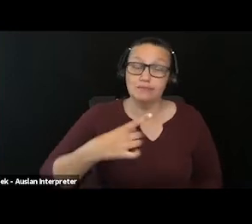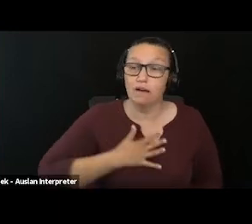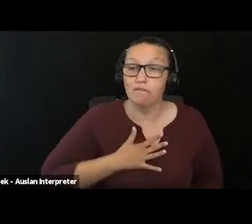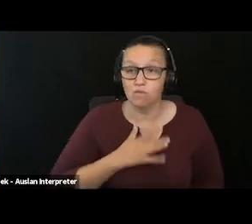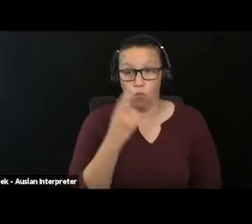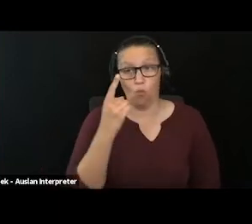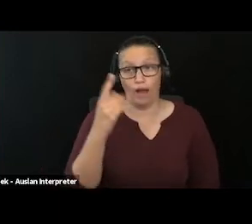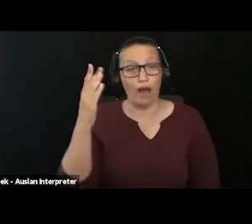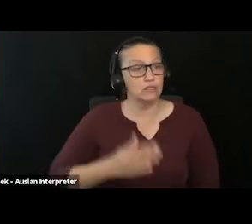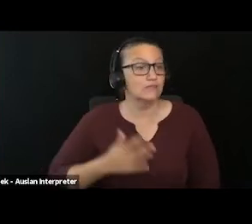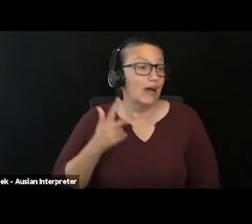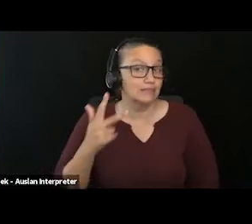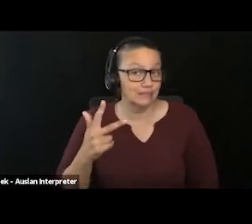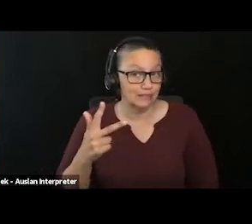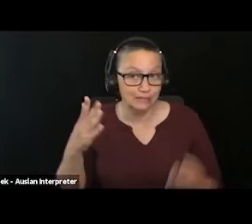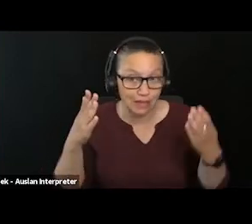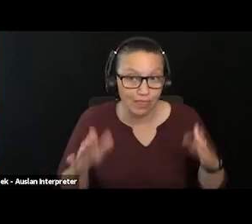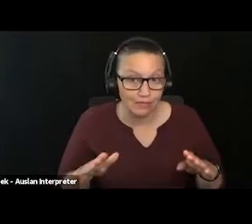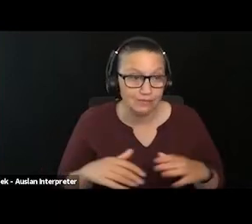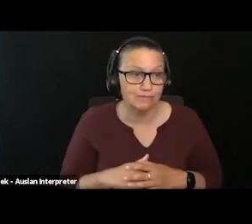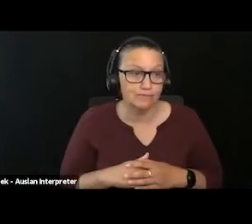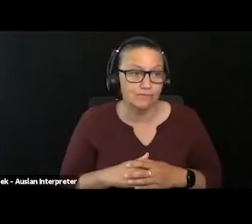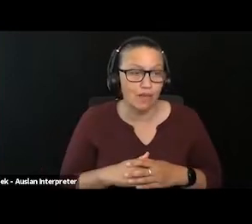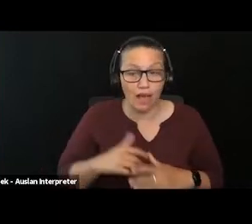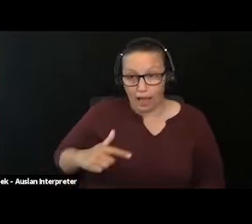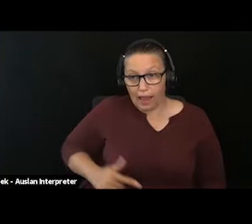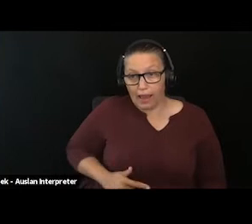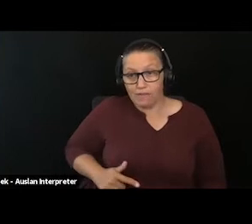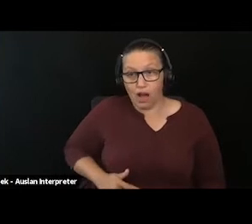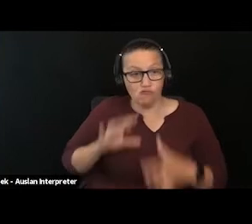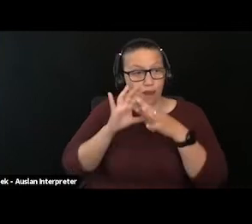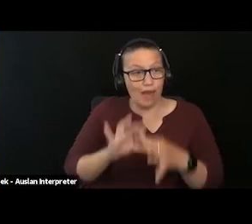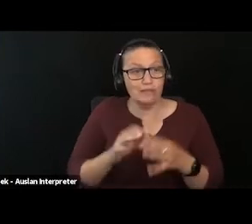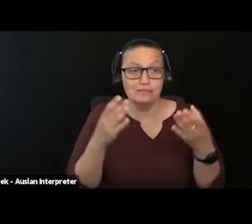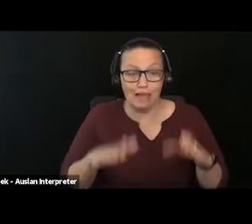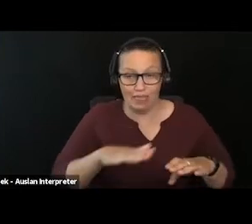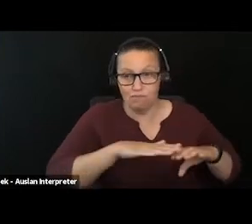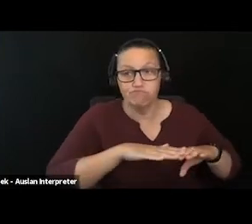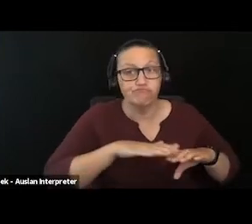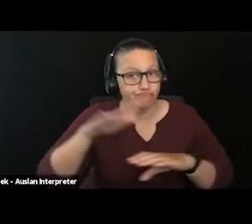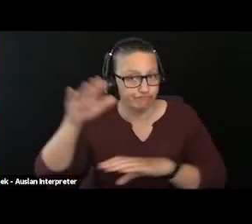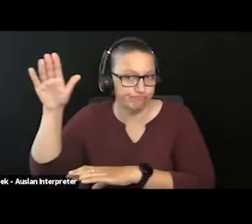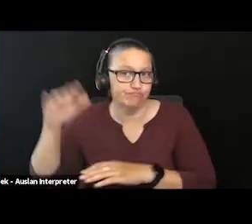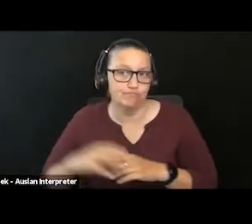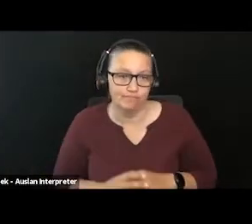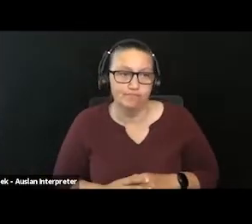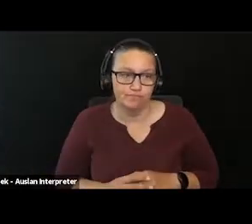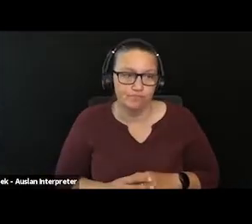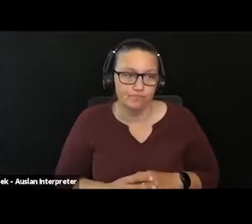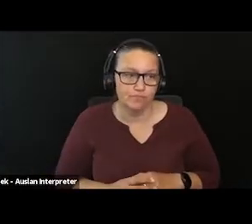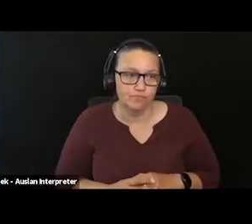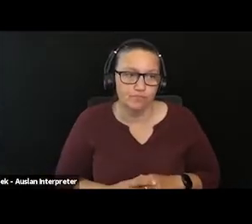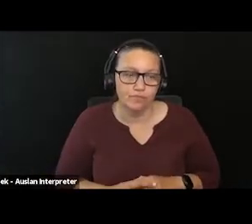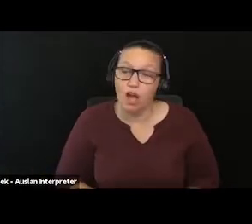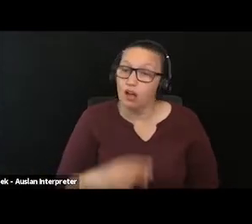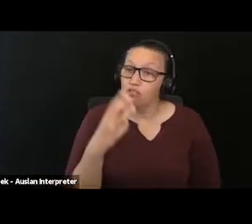this cohort, and we also documented that liver-related deaths were increasing over this period, and 3 in 4 of those liver-related deaths